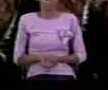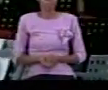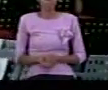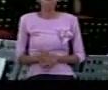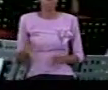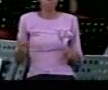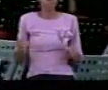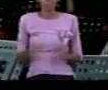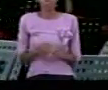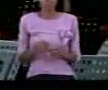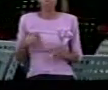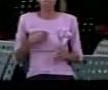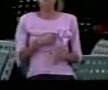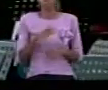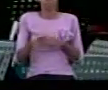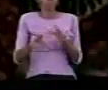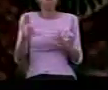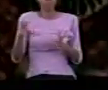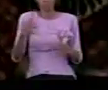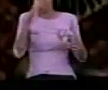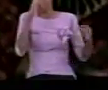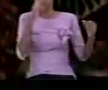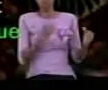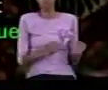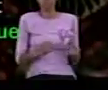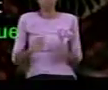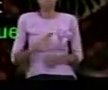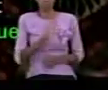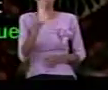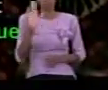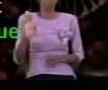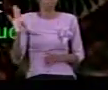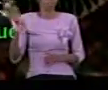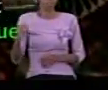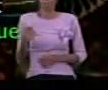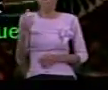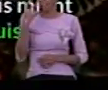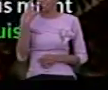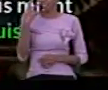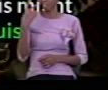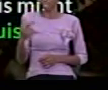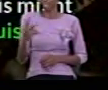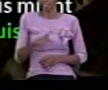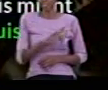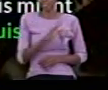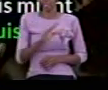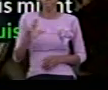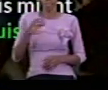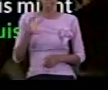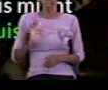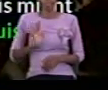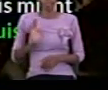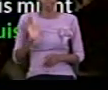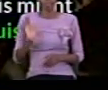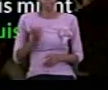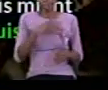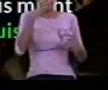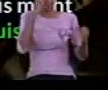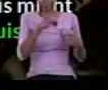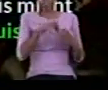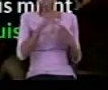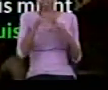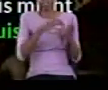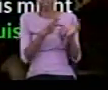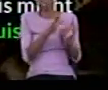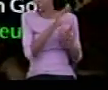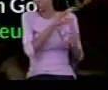We walk by faith, never, never by sight. Our faith is in Christ Jesus, and the answer is yes.